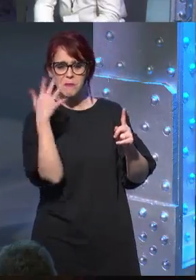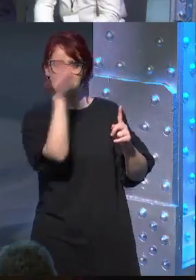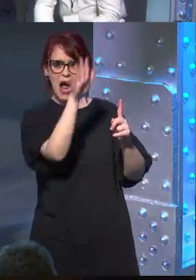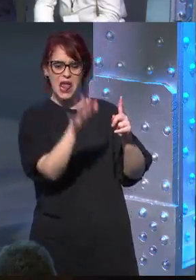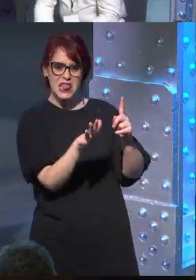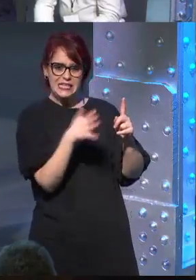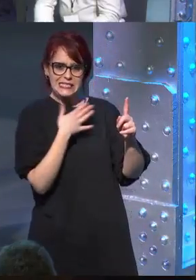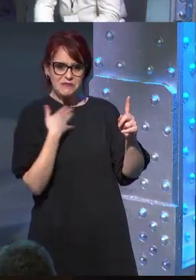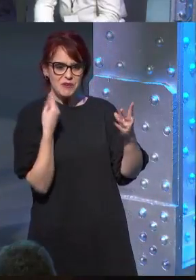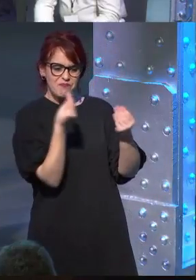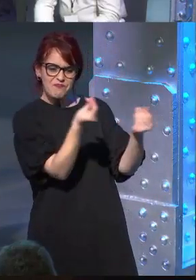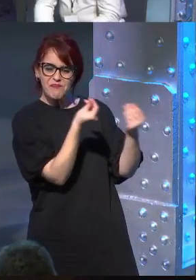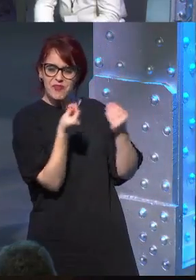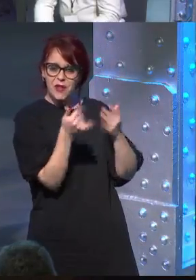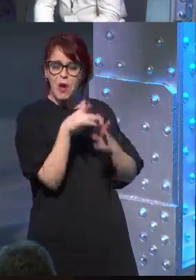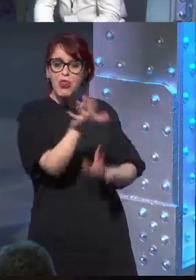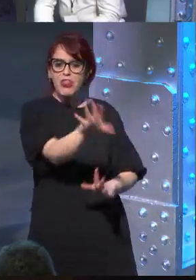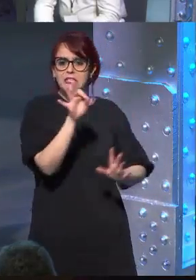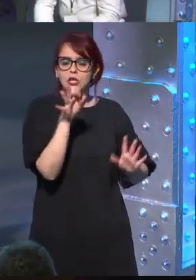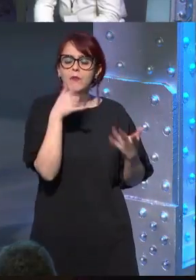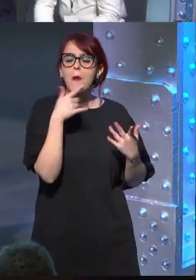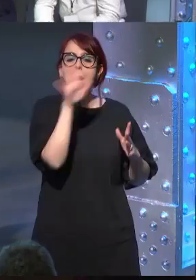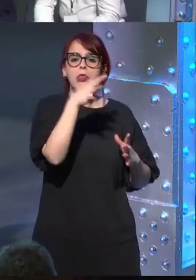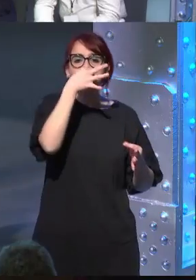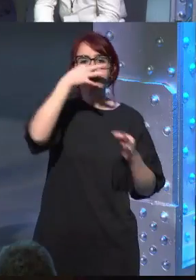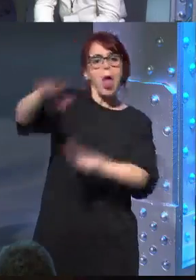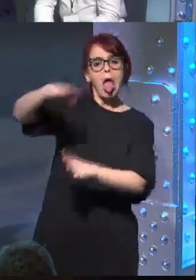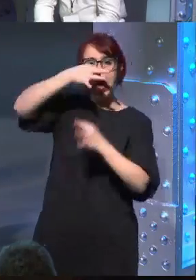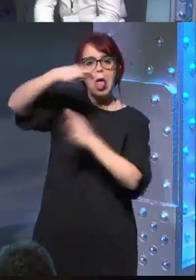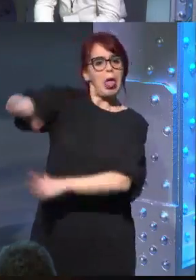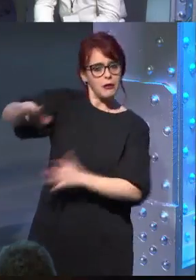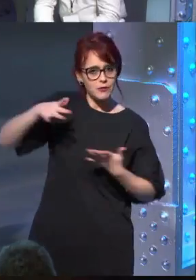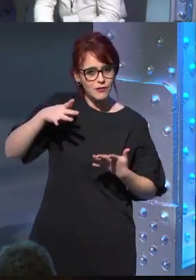some people in our environment find it difficult to